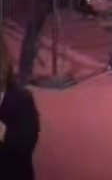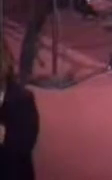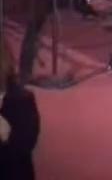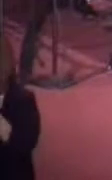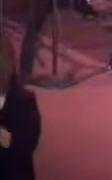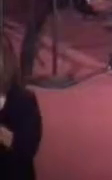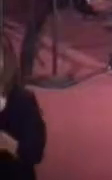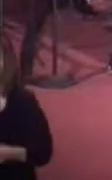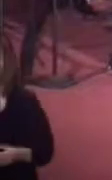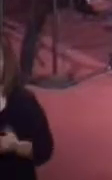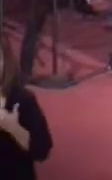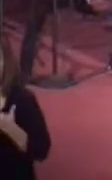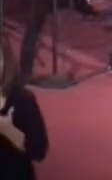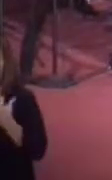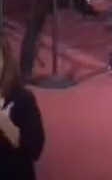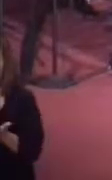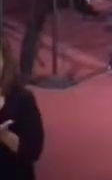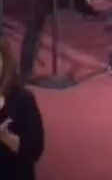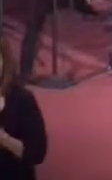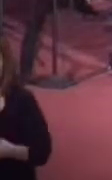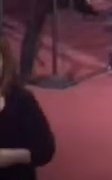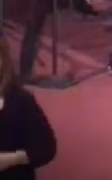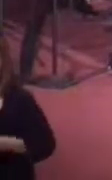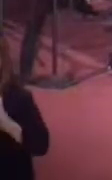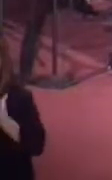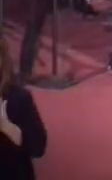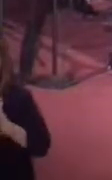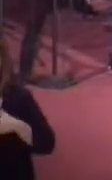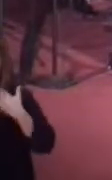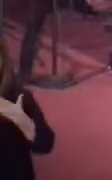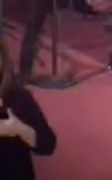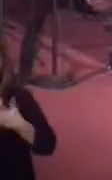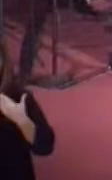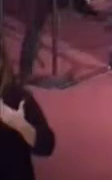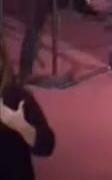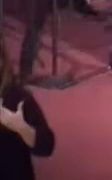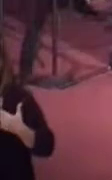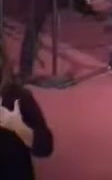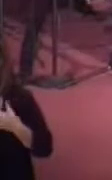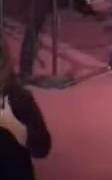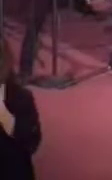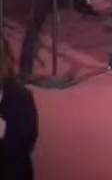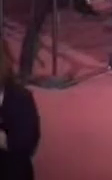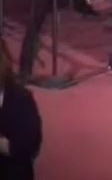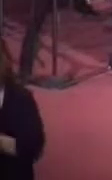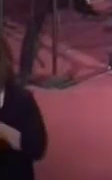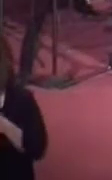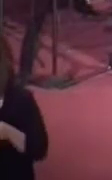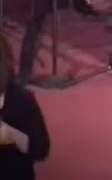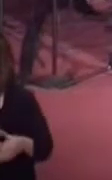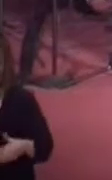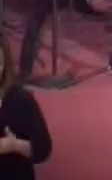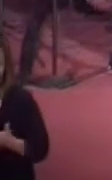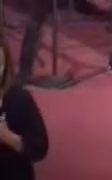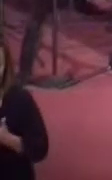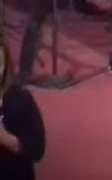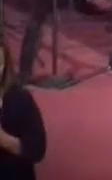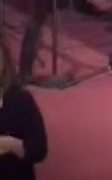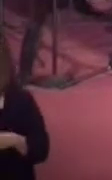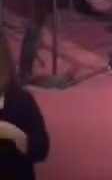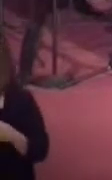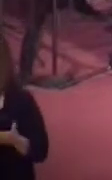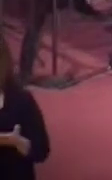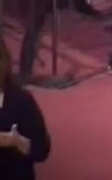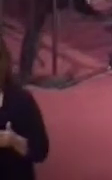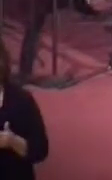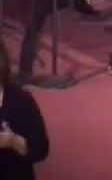other words, thankfulness is an expression of joy. Do you give God thanks when you don't feel good? Do you give God thanks when